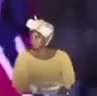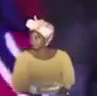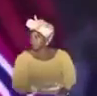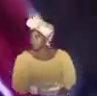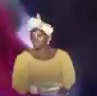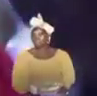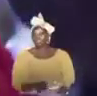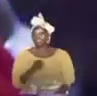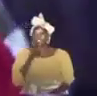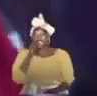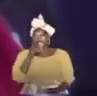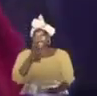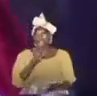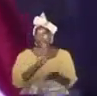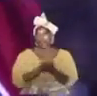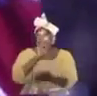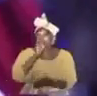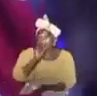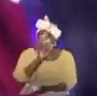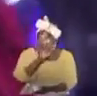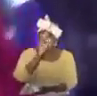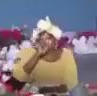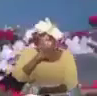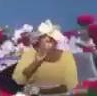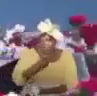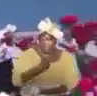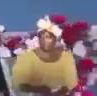Do you believe what you're hearing?